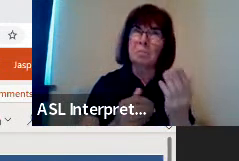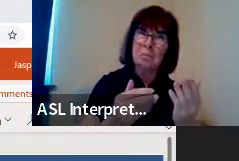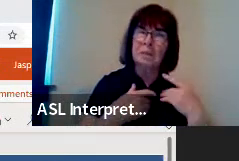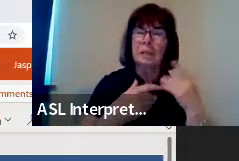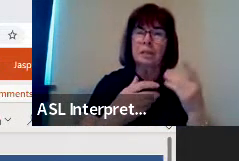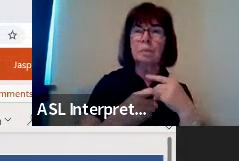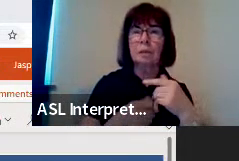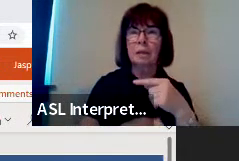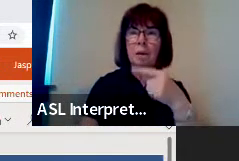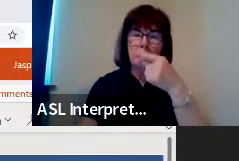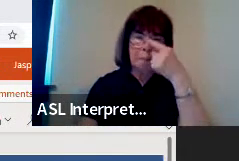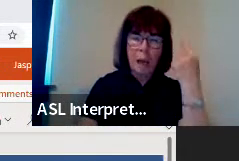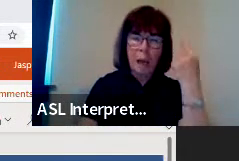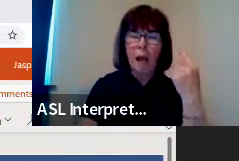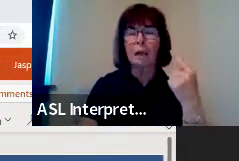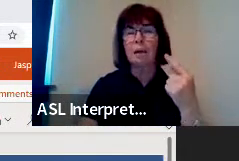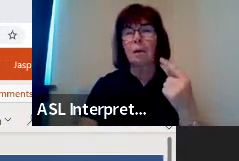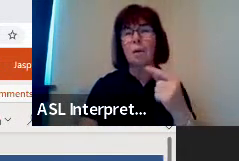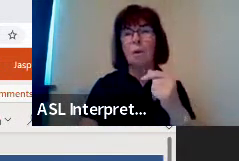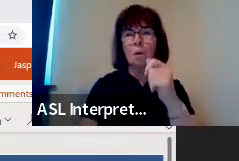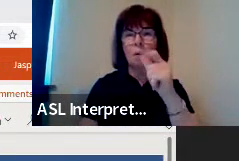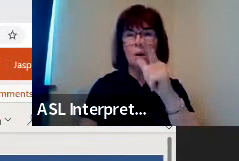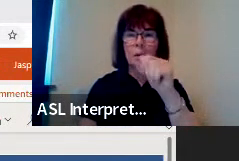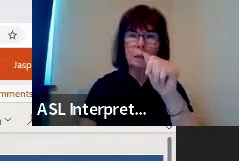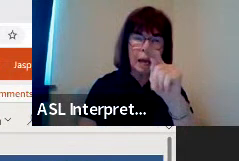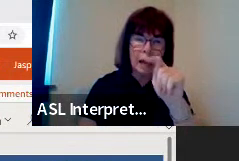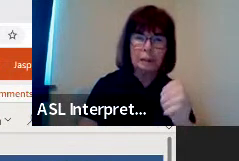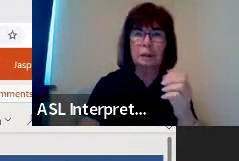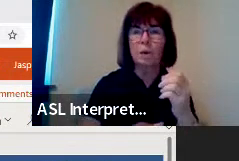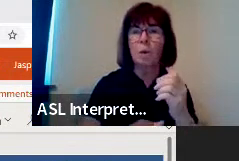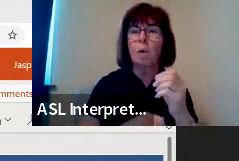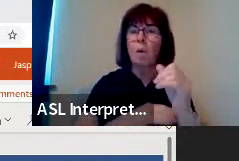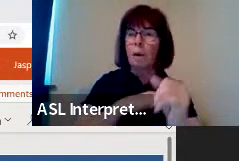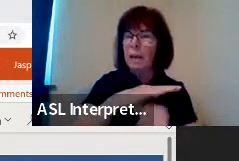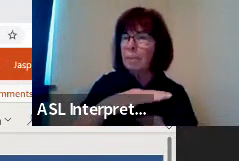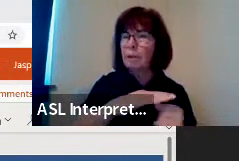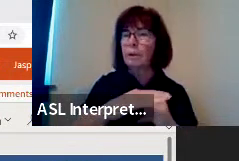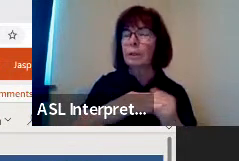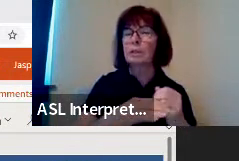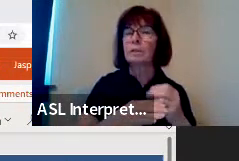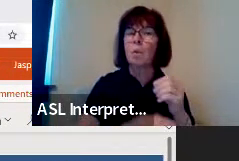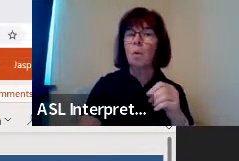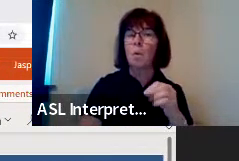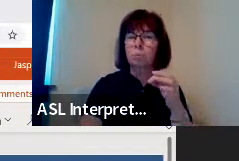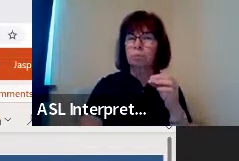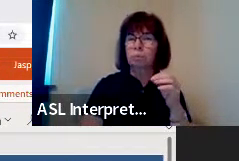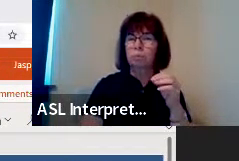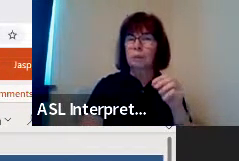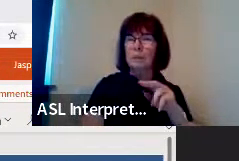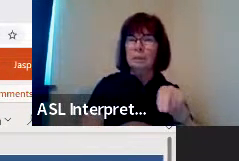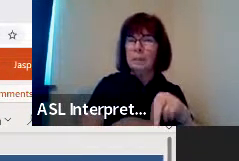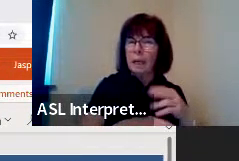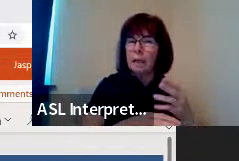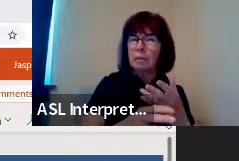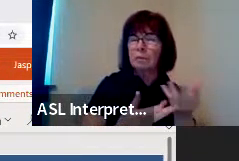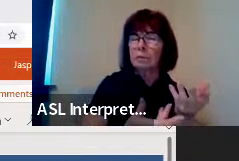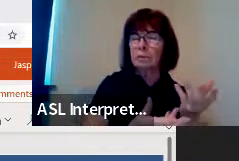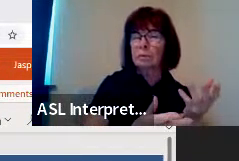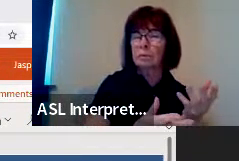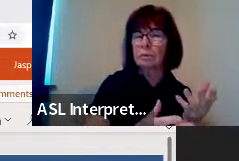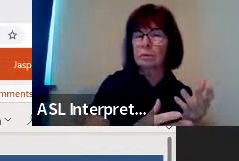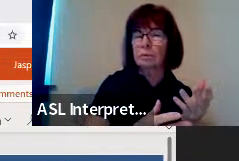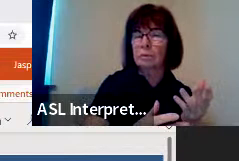Latinx or immigrant or Indigenous. As we shift into new operations, we're